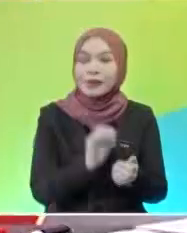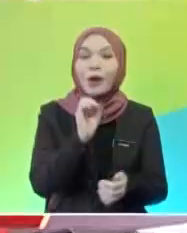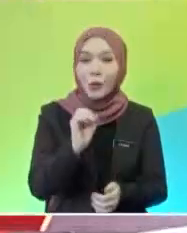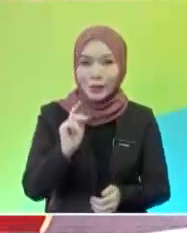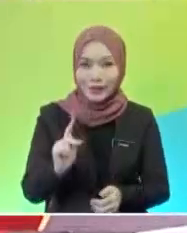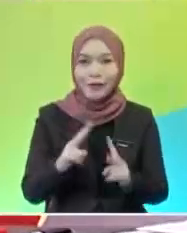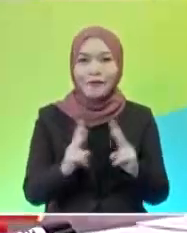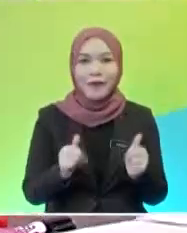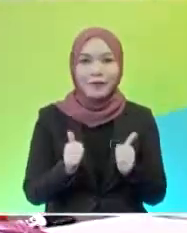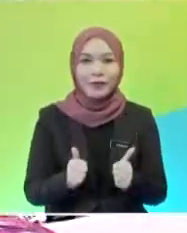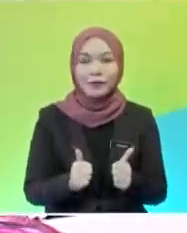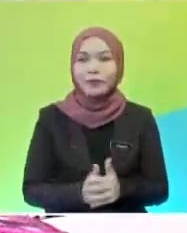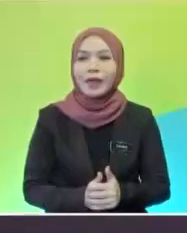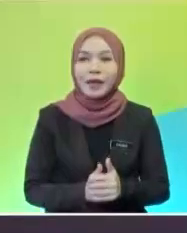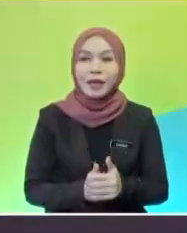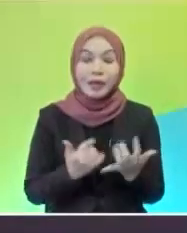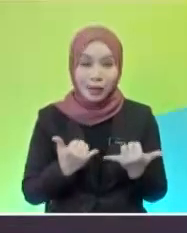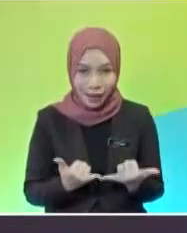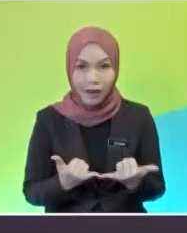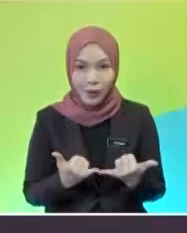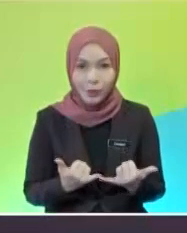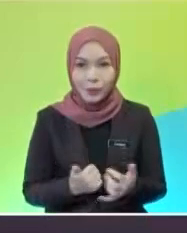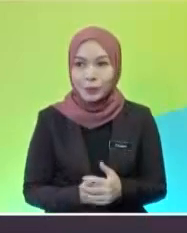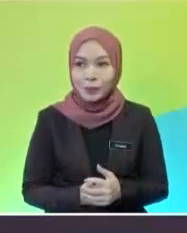Okay, very good. All right. Oh,